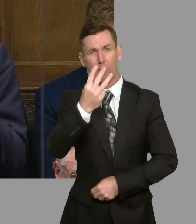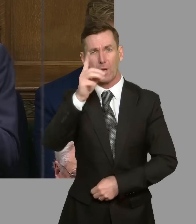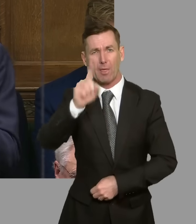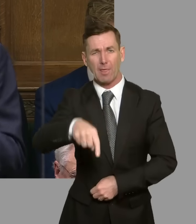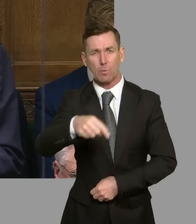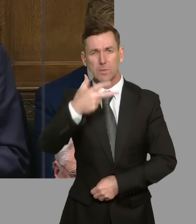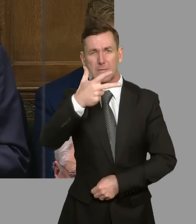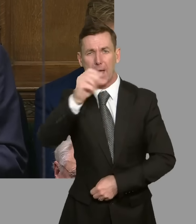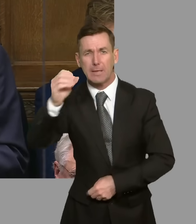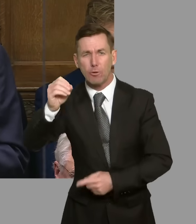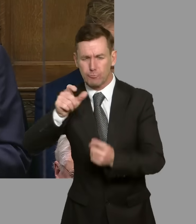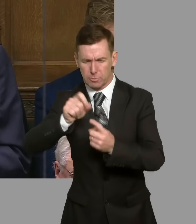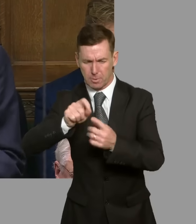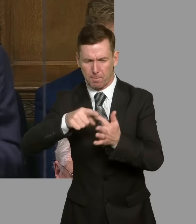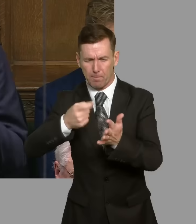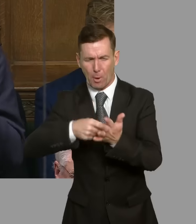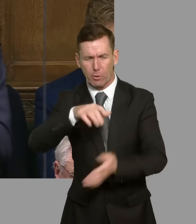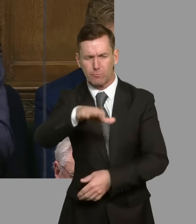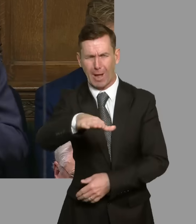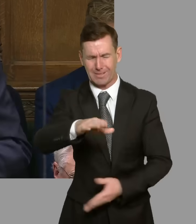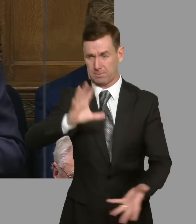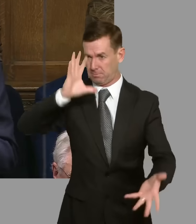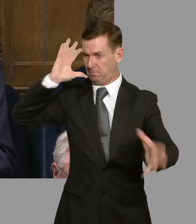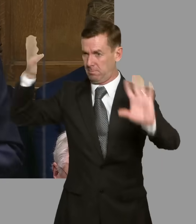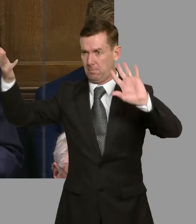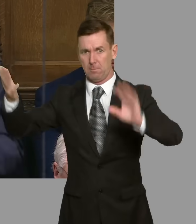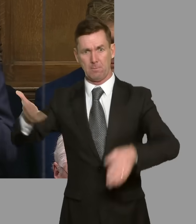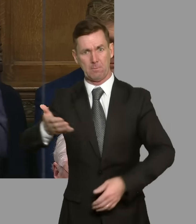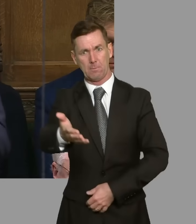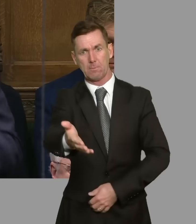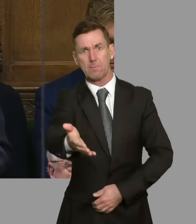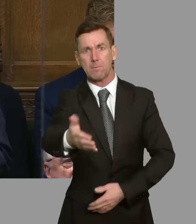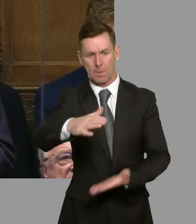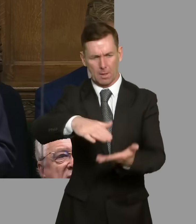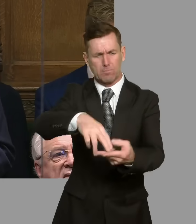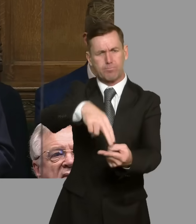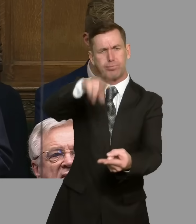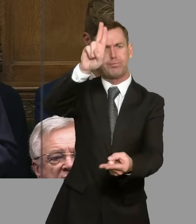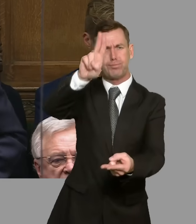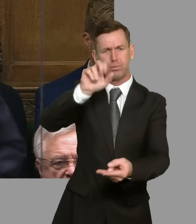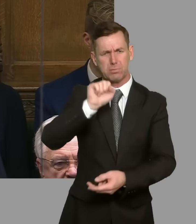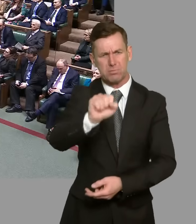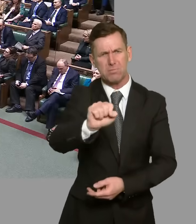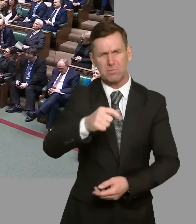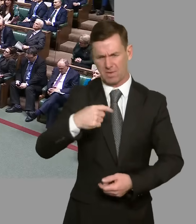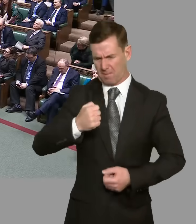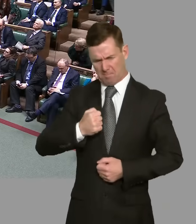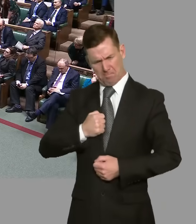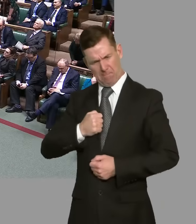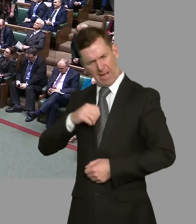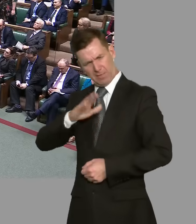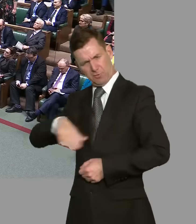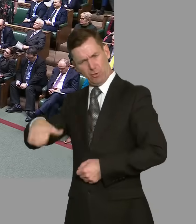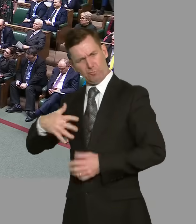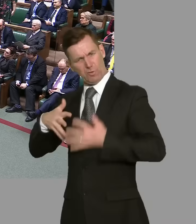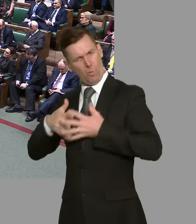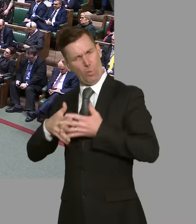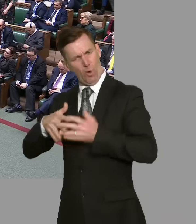So can the Prime Minister explain to the House why he thinks children in my constituency are worth so much less than the children in his? Prime